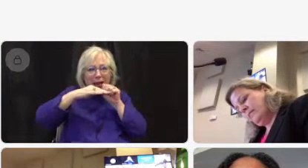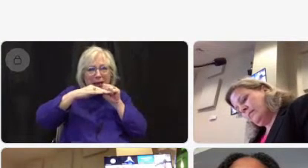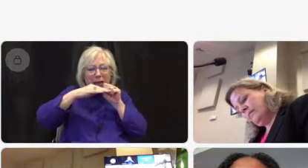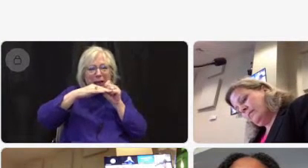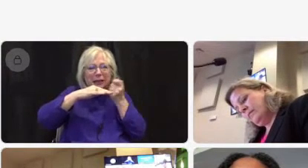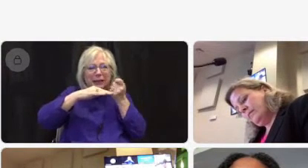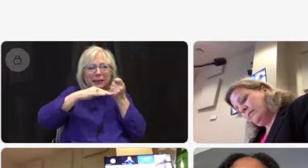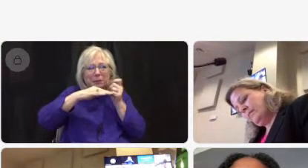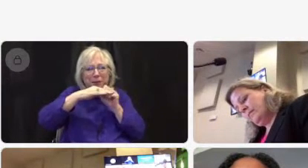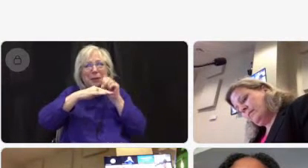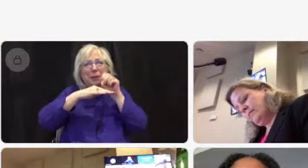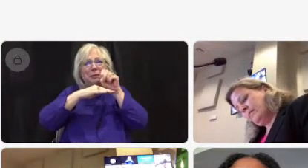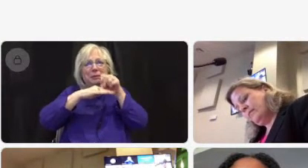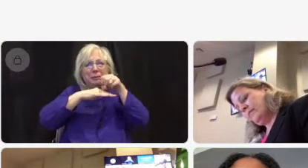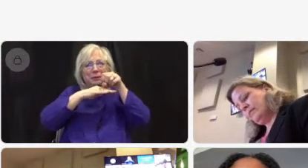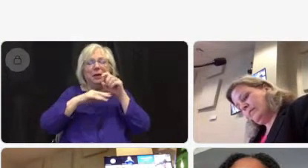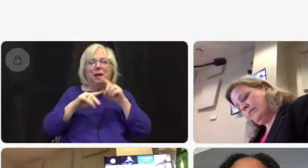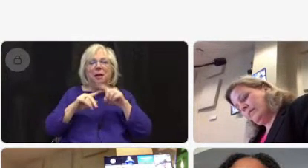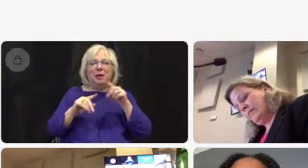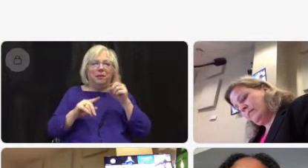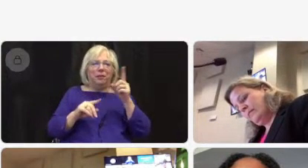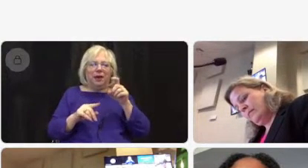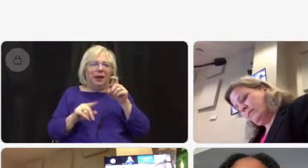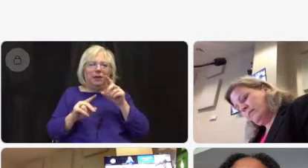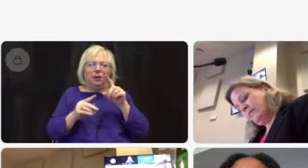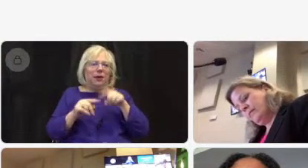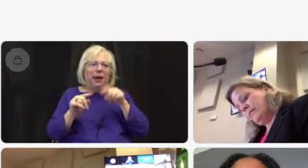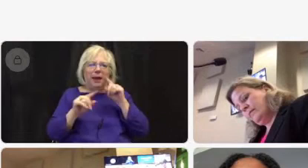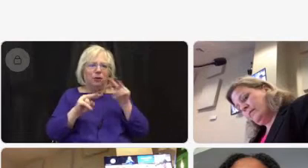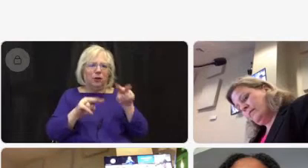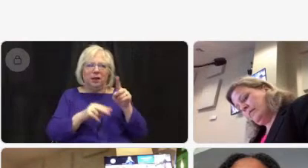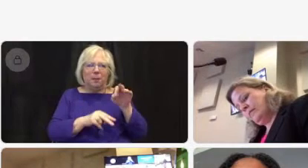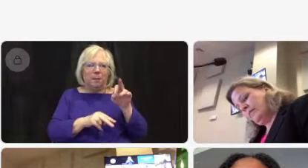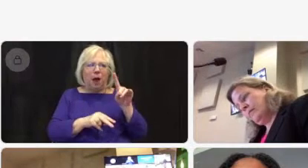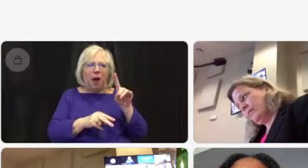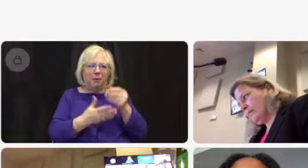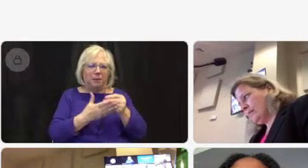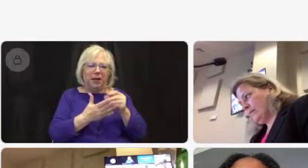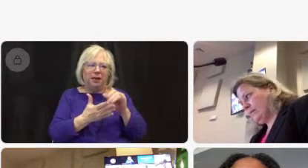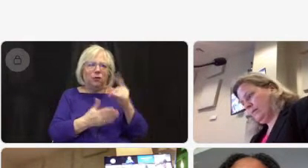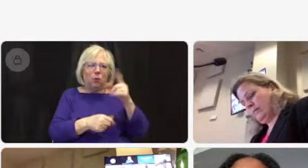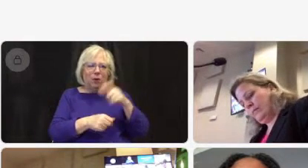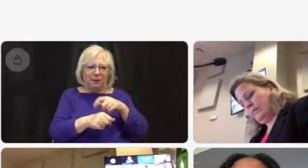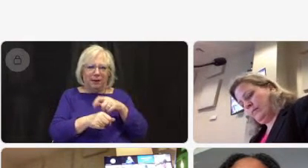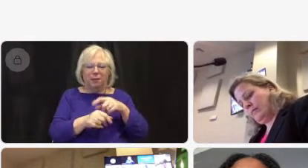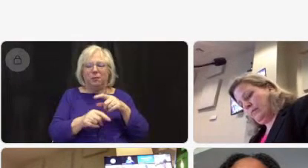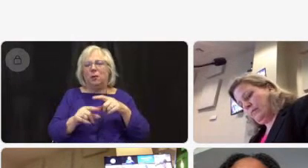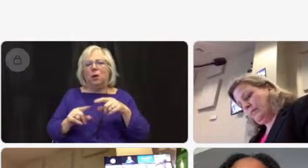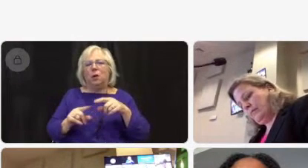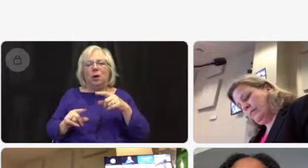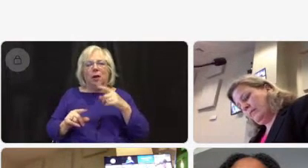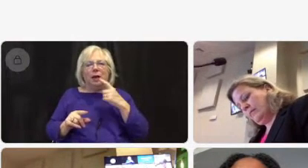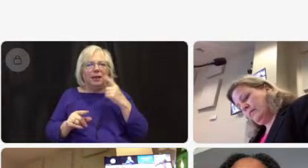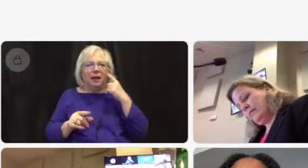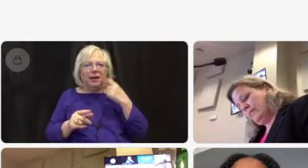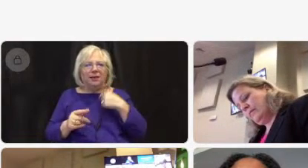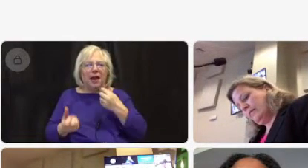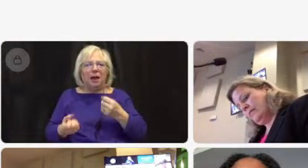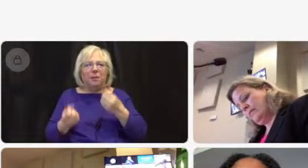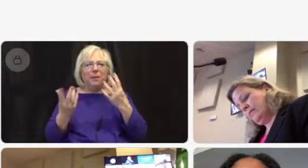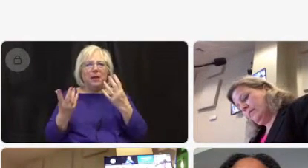can't look at the bond issue. That's one-time money. We've got to continue to lay over, and I think it's a question, how many miles do we get